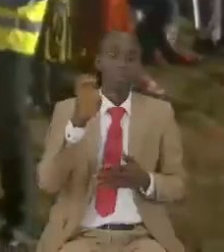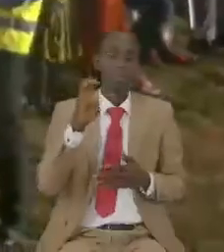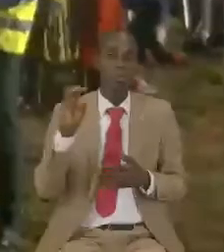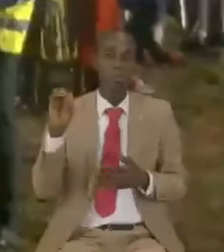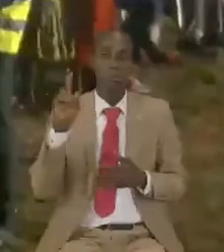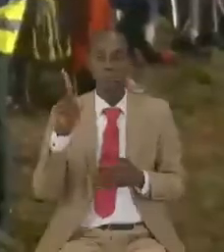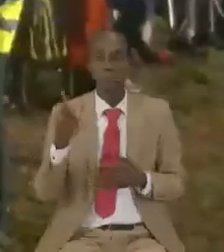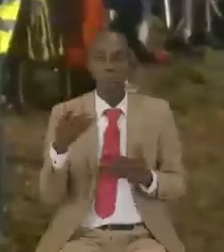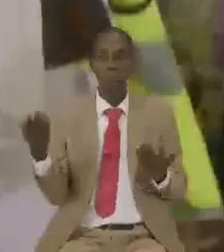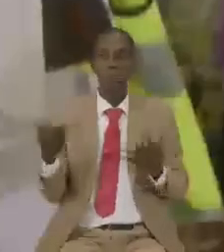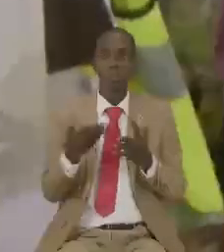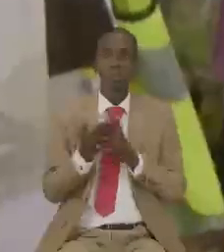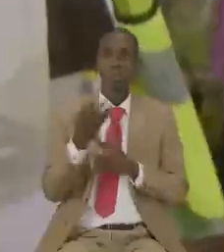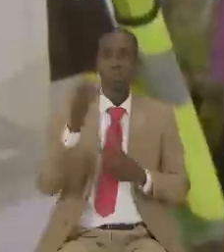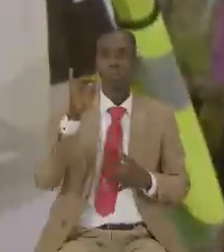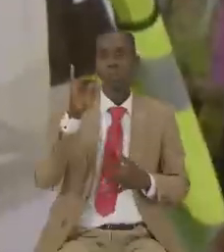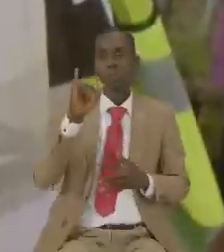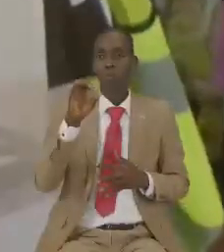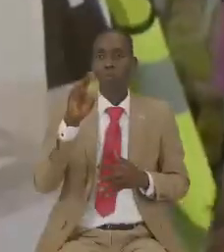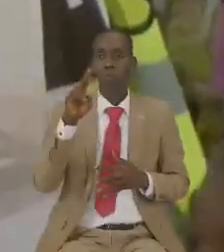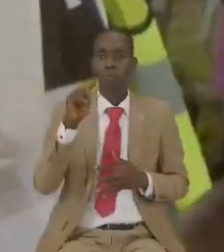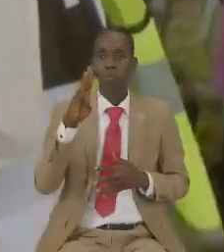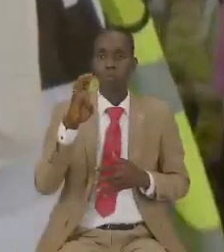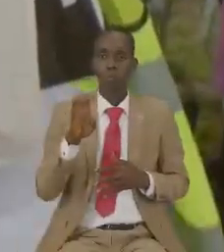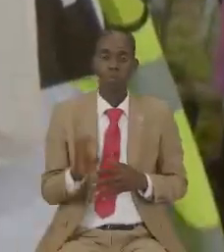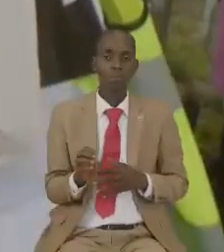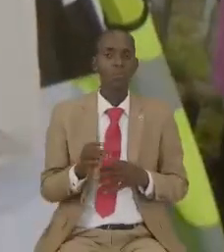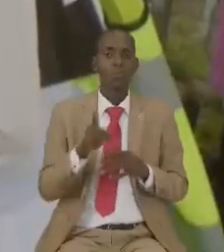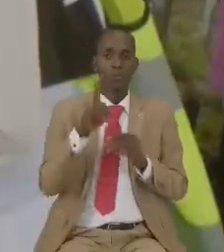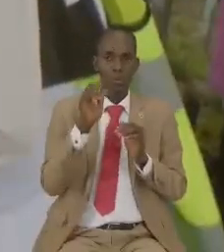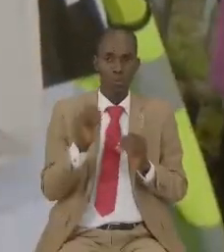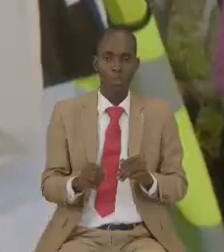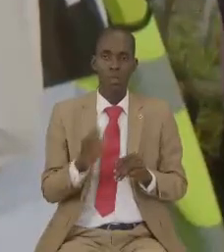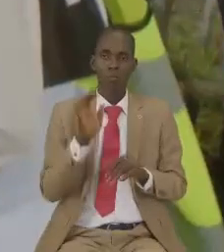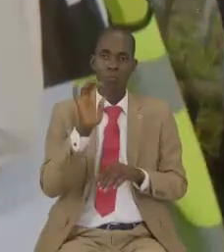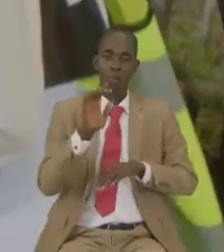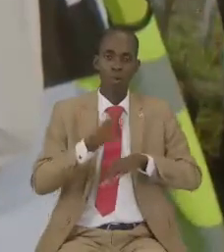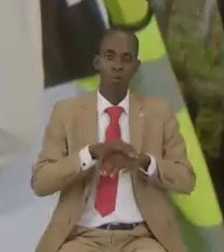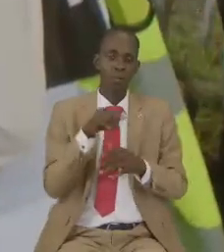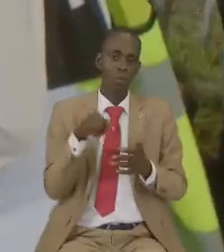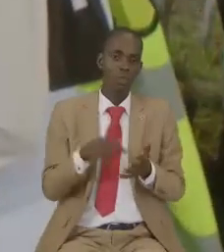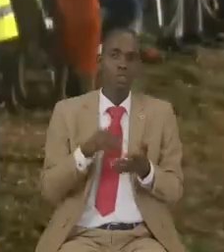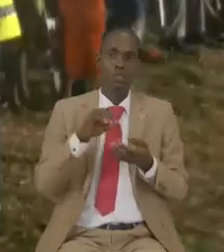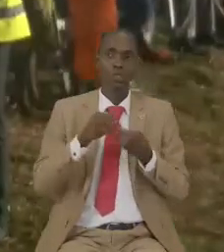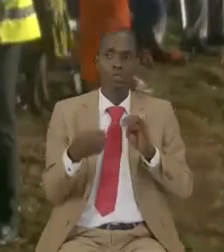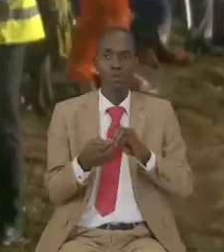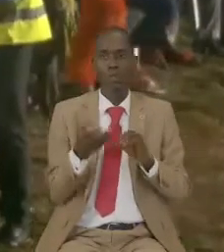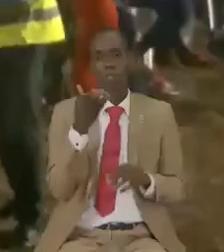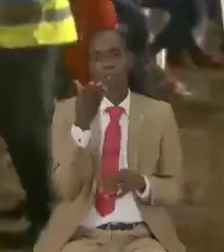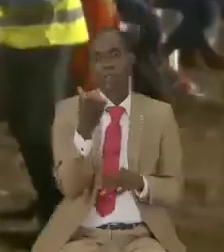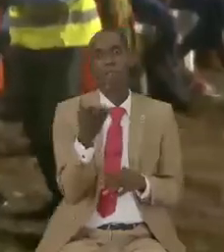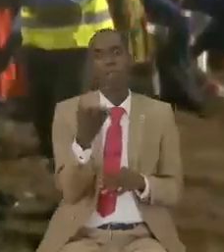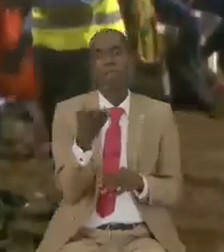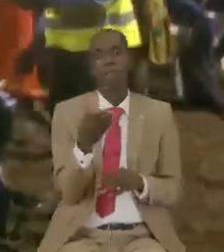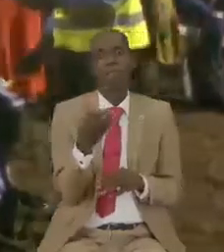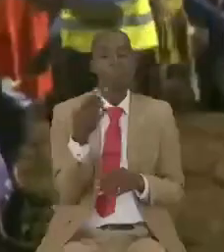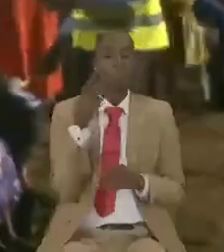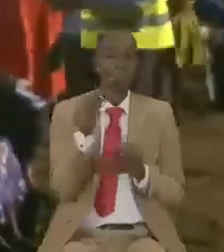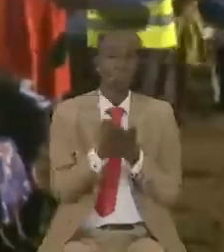people around the classroom block. Go there and get their data. Please do that.